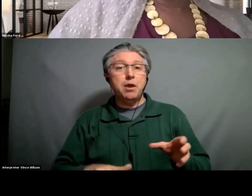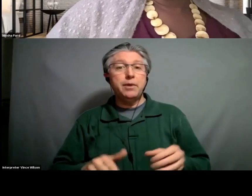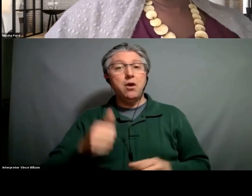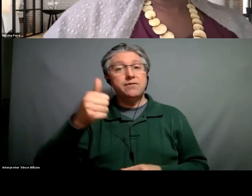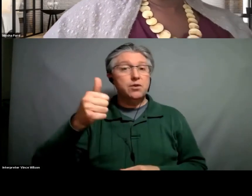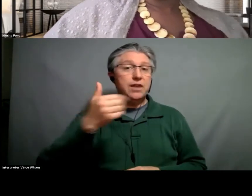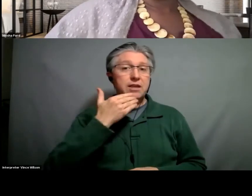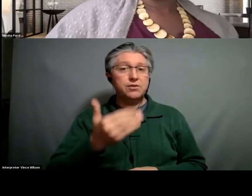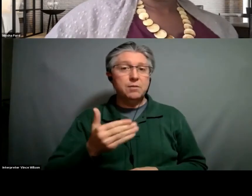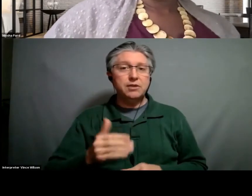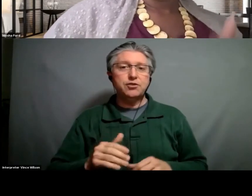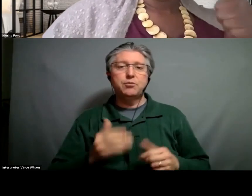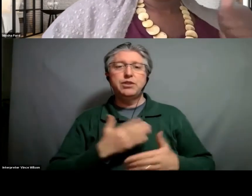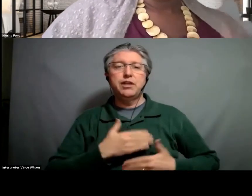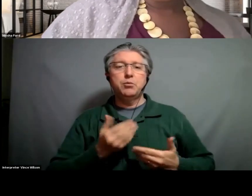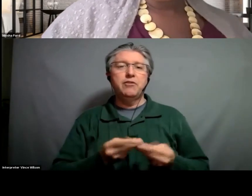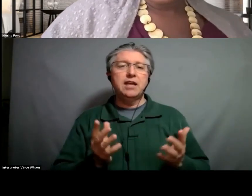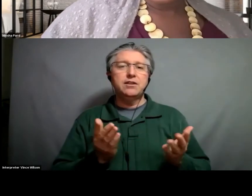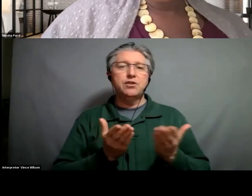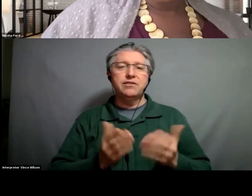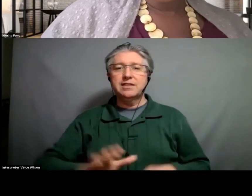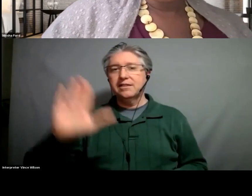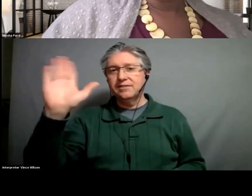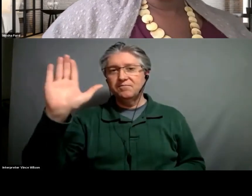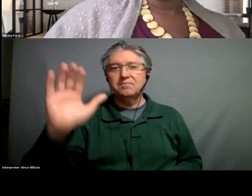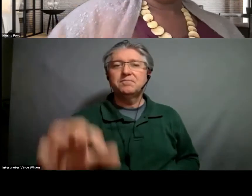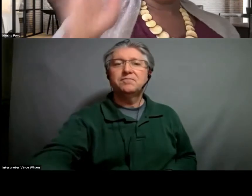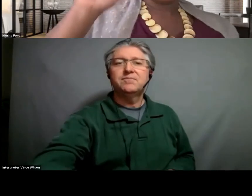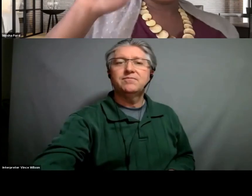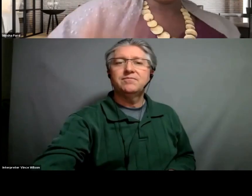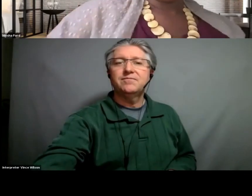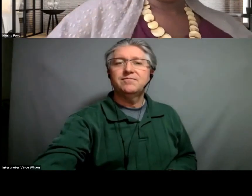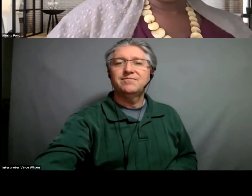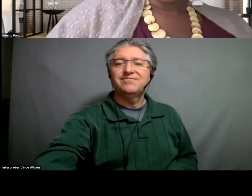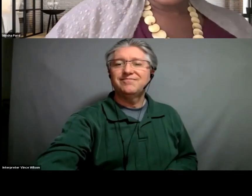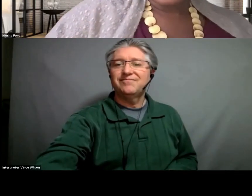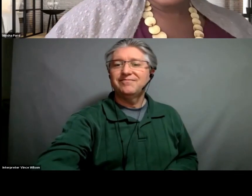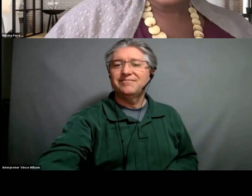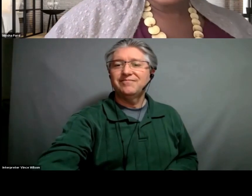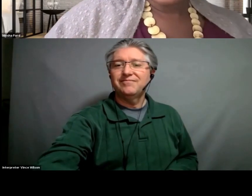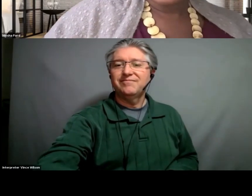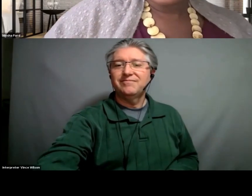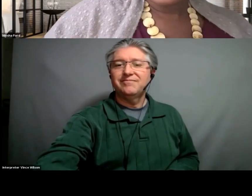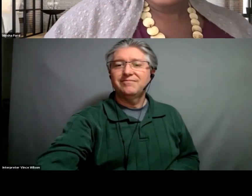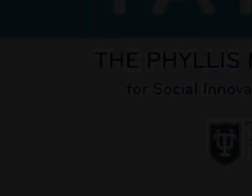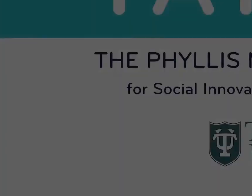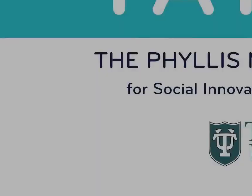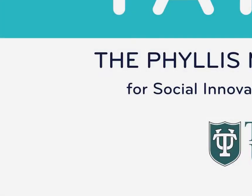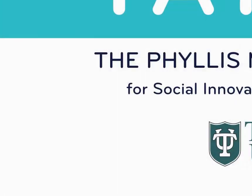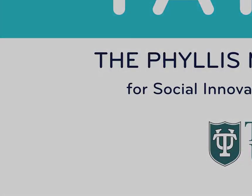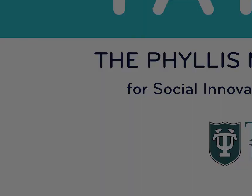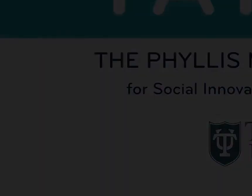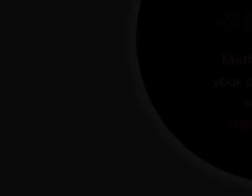And your interpreters will be dropping off. So thank you so much. Appreciate you providing the service. Thank you. Thank you. Bye.